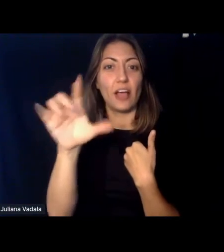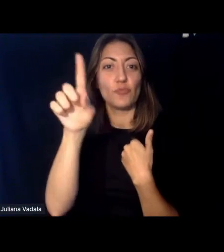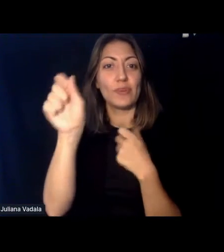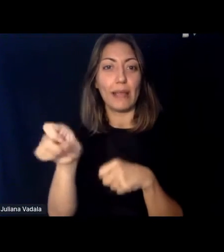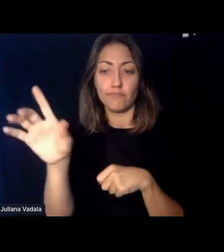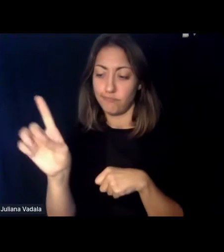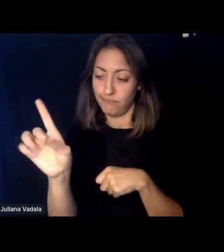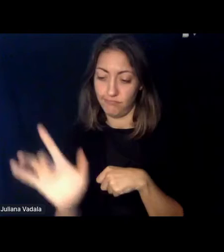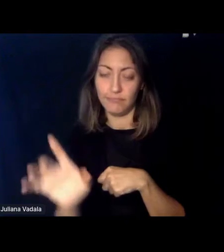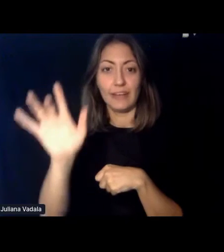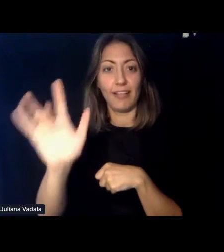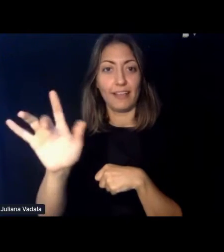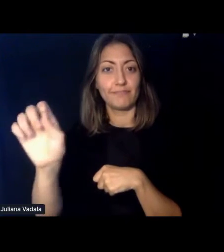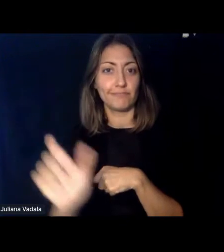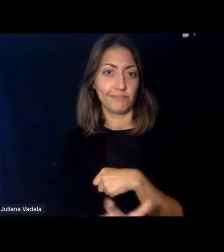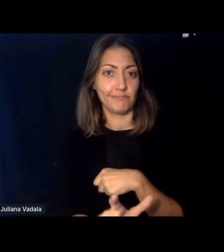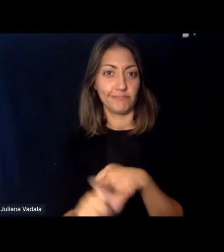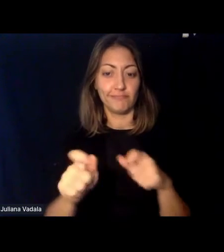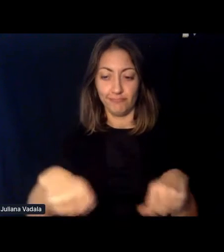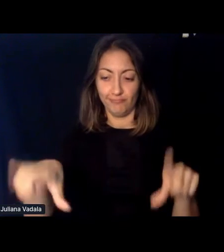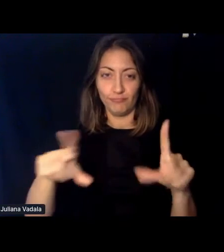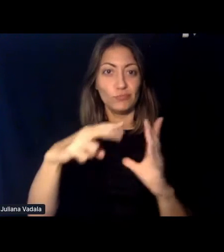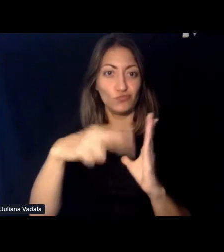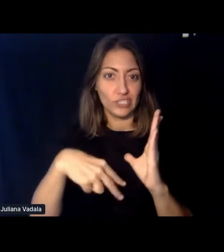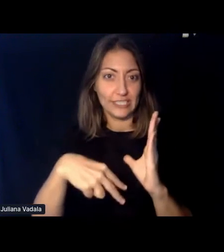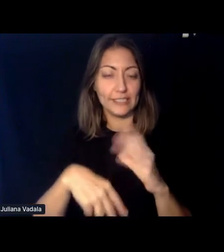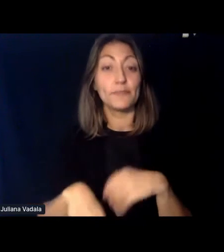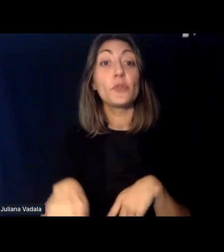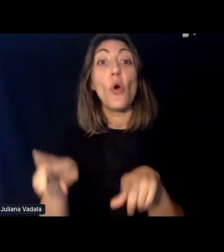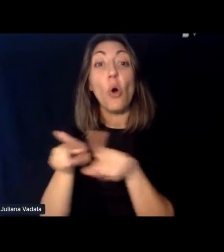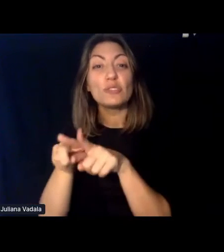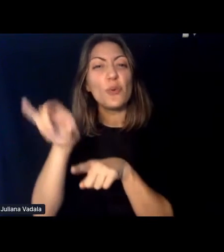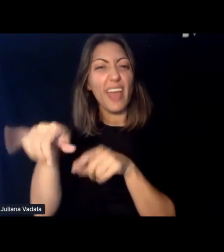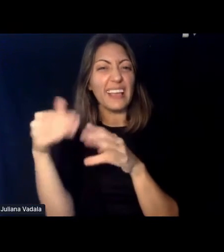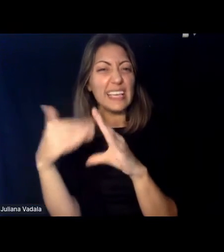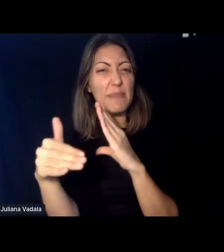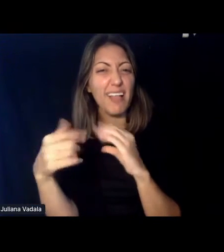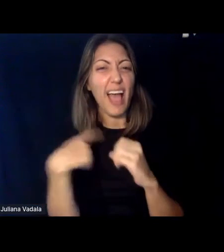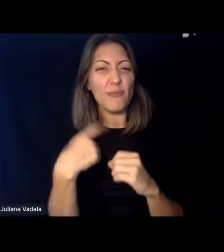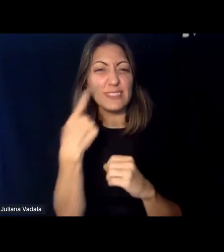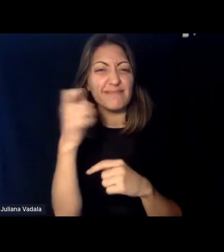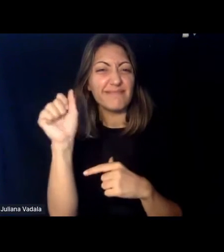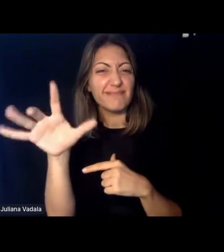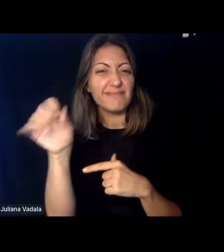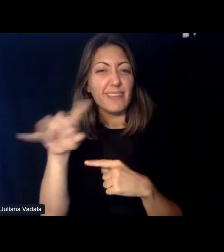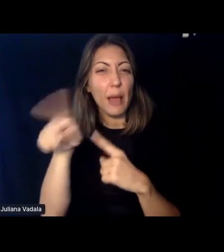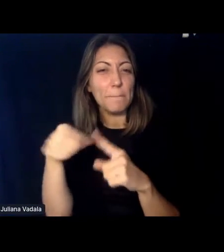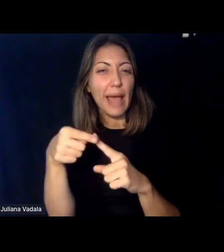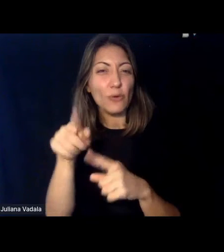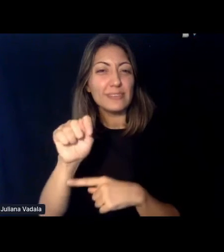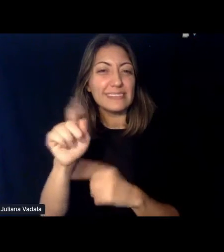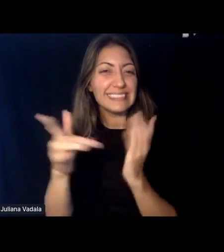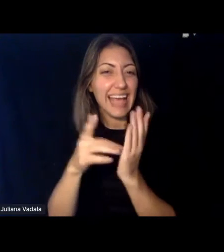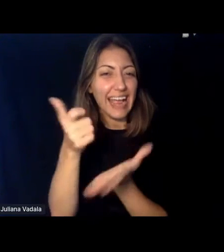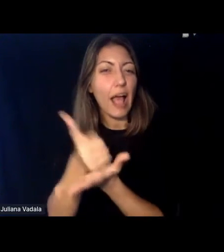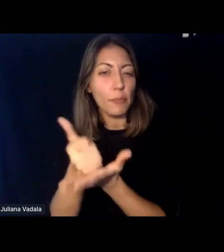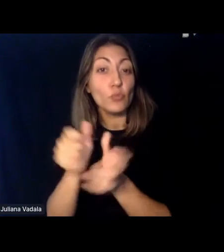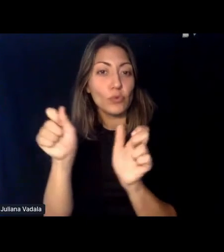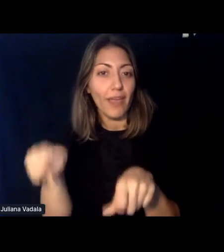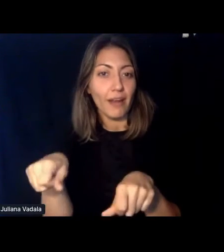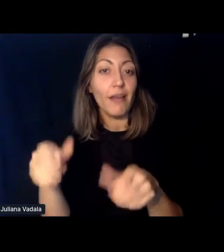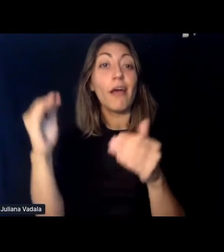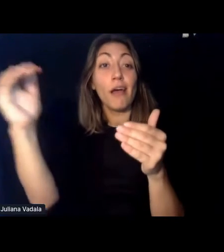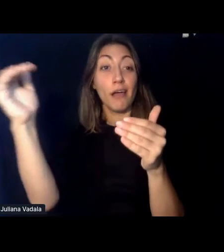camera icon that says stage. That's where we are right now. And following that, it's the icon